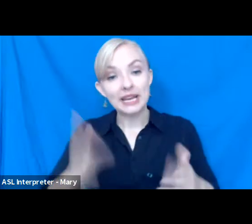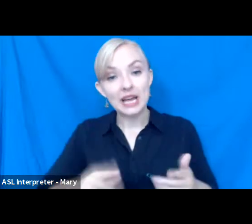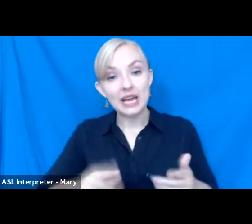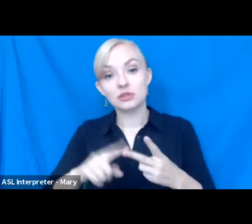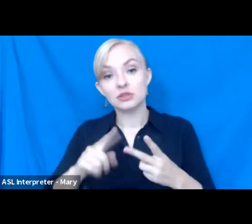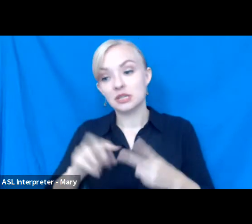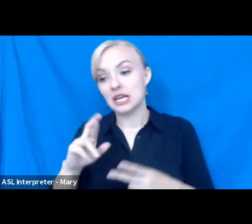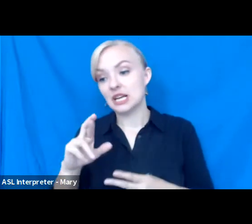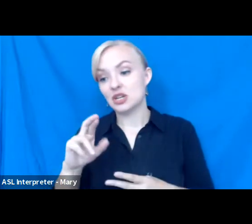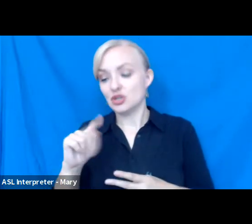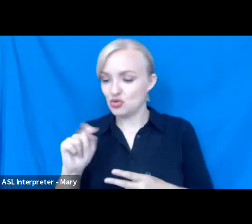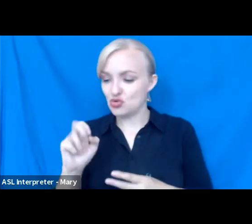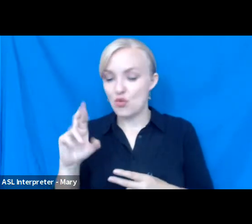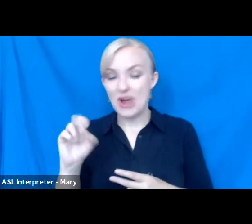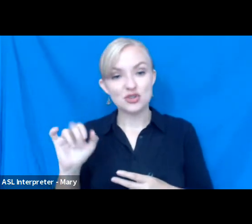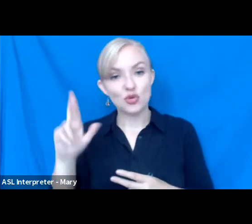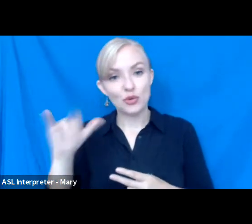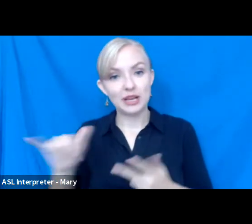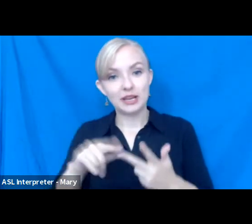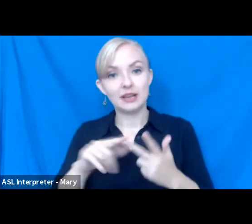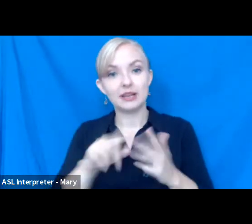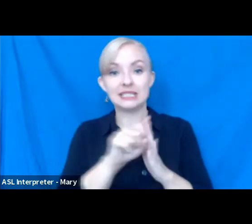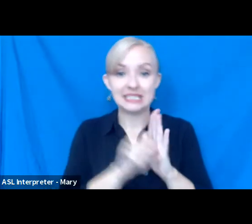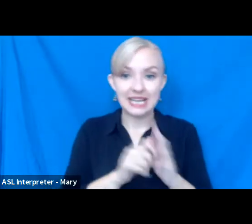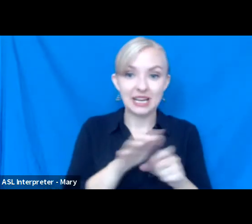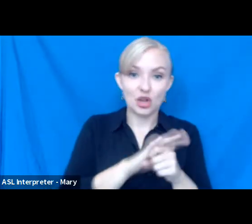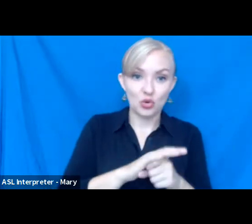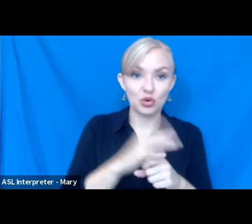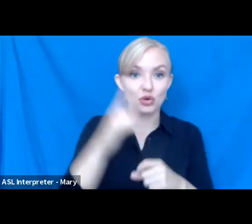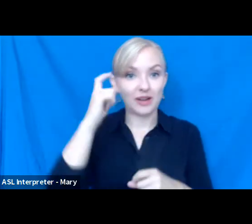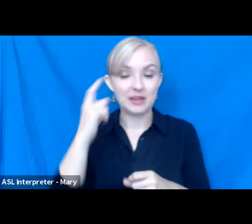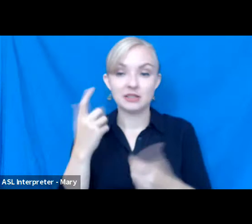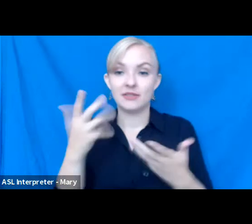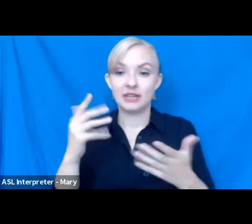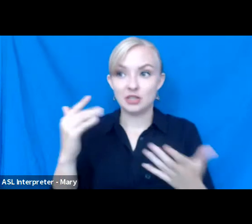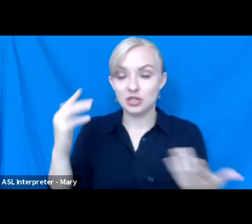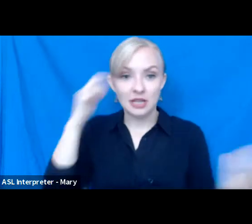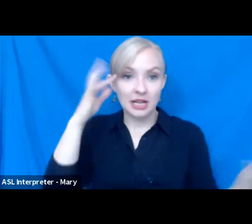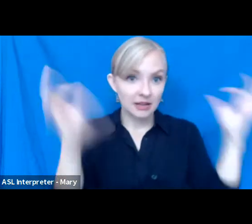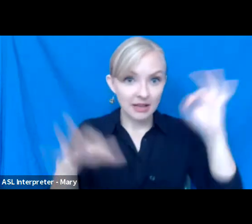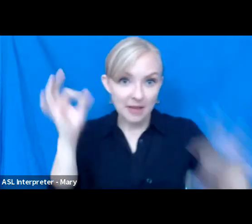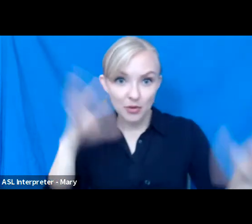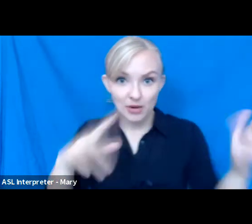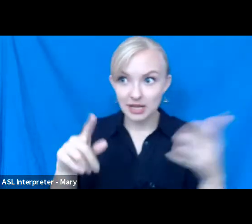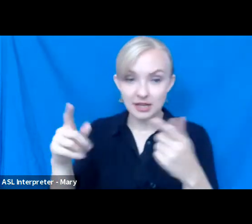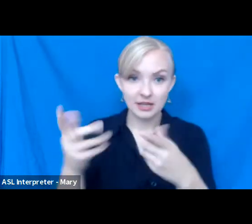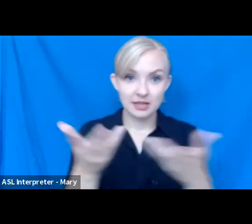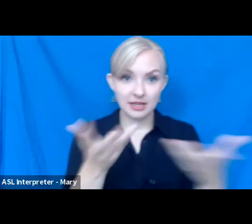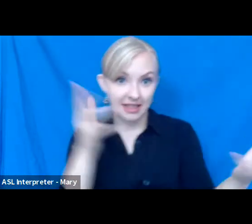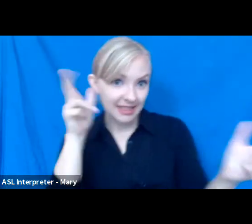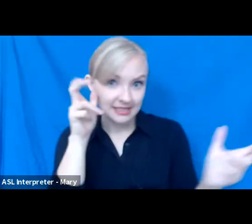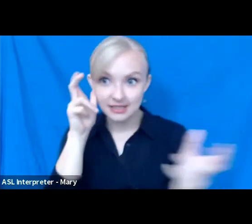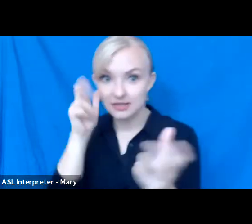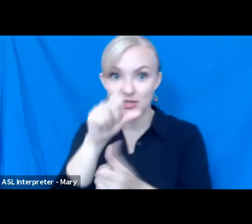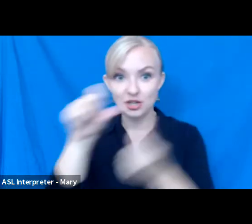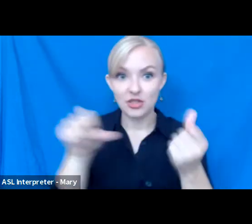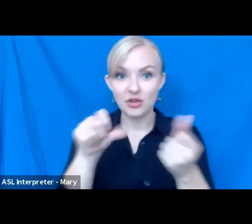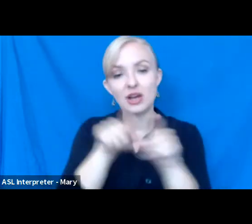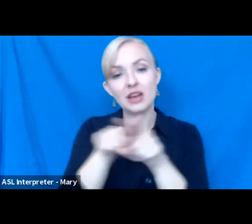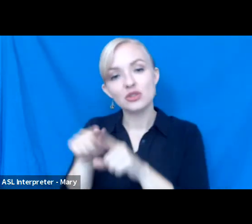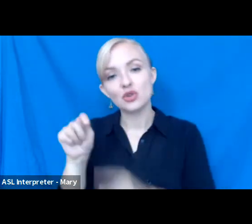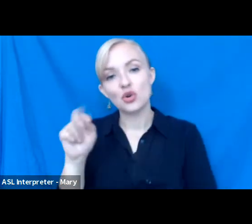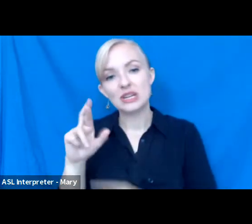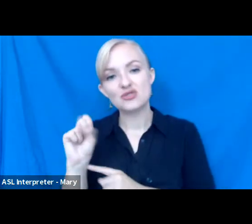state and local governments have collaborated, listened to one another, and Treasury has